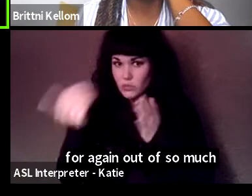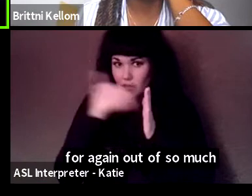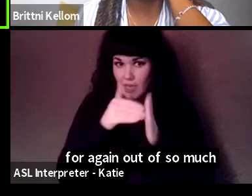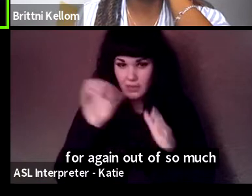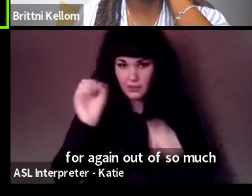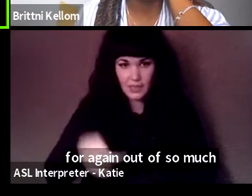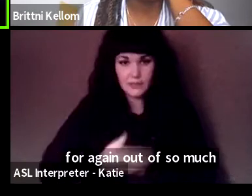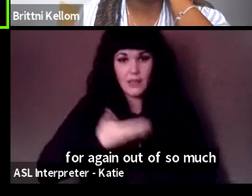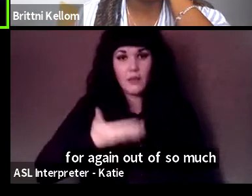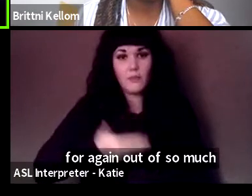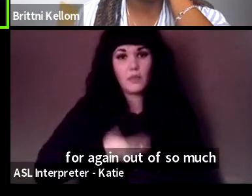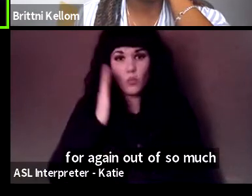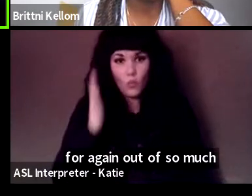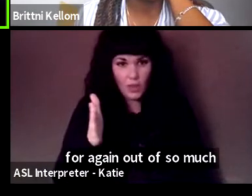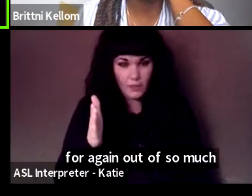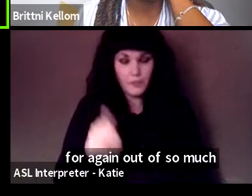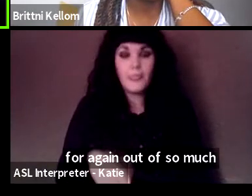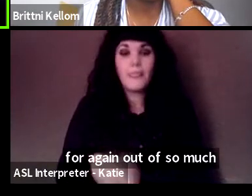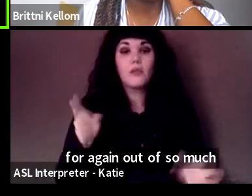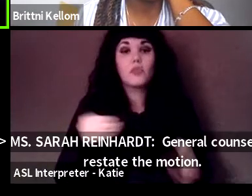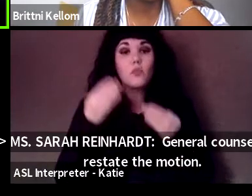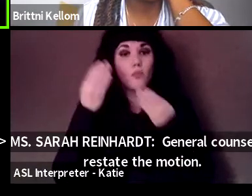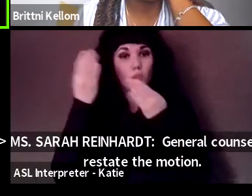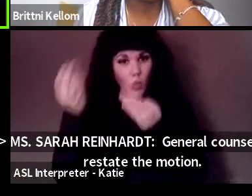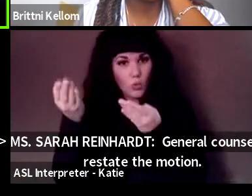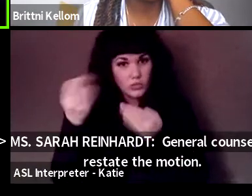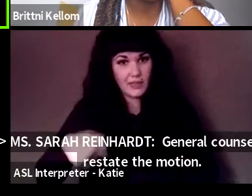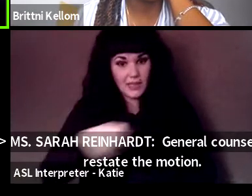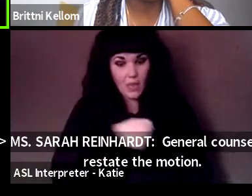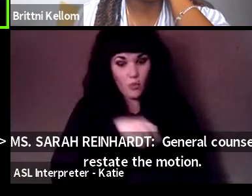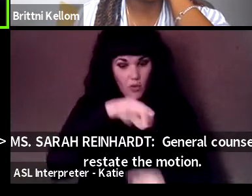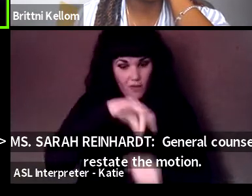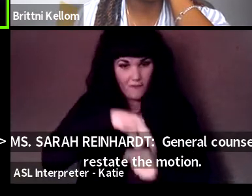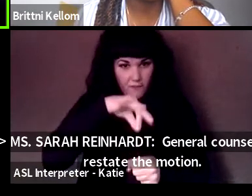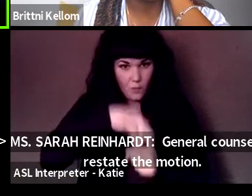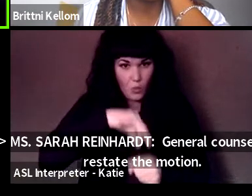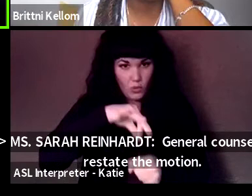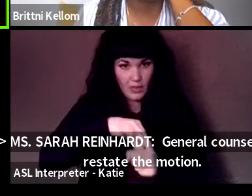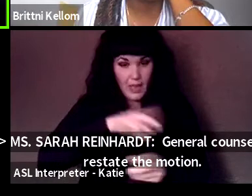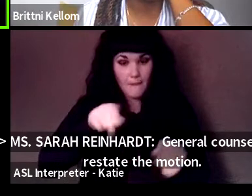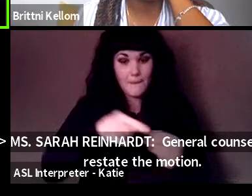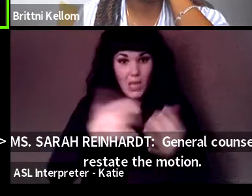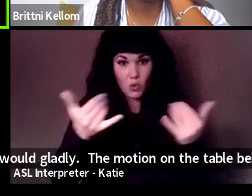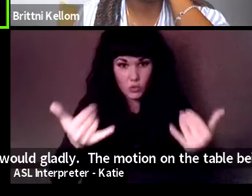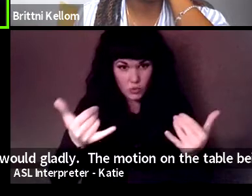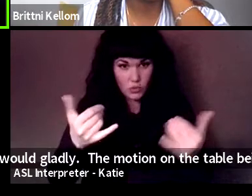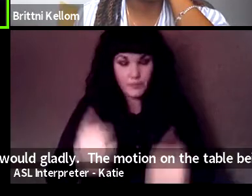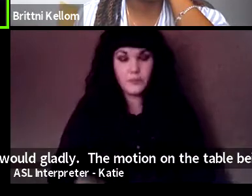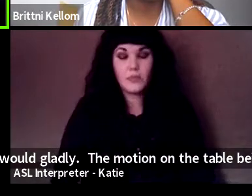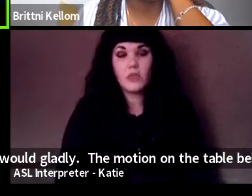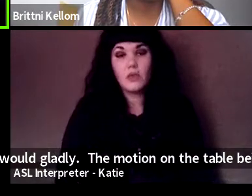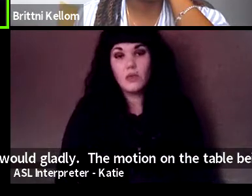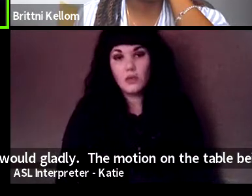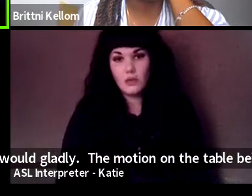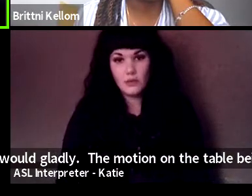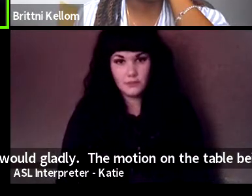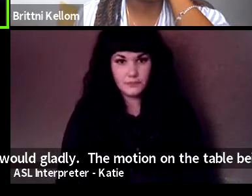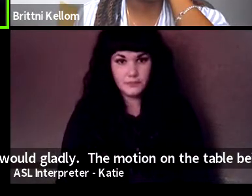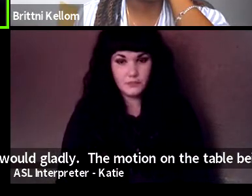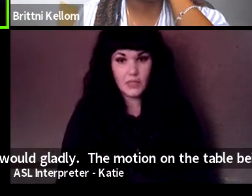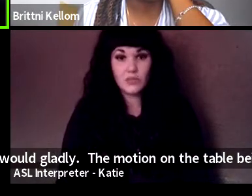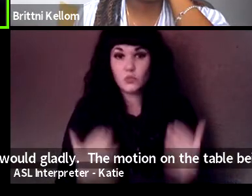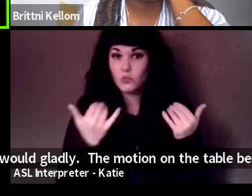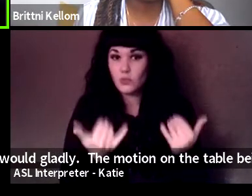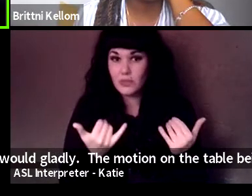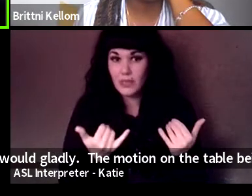gladly. The motion on the table being voted on currently is to move the meetings from Monday